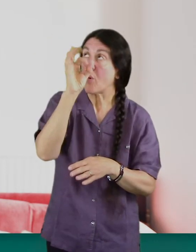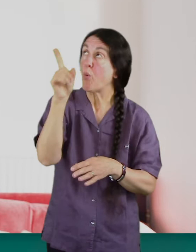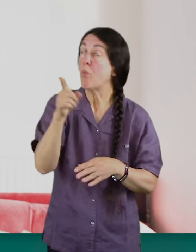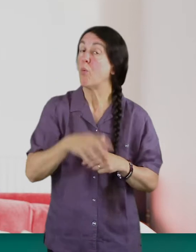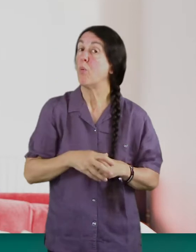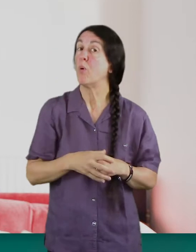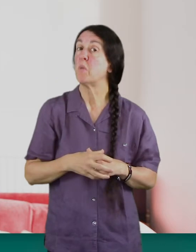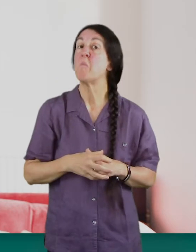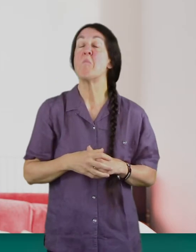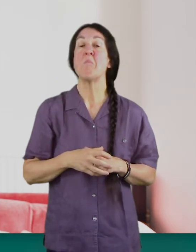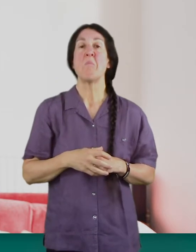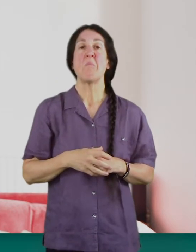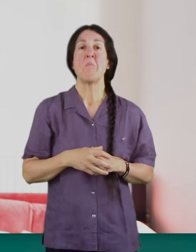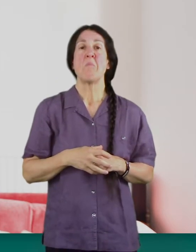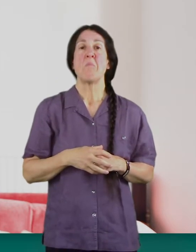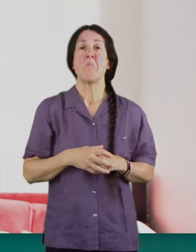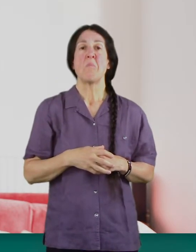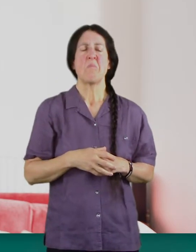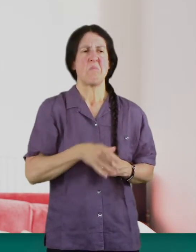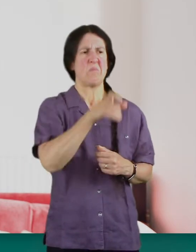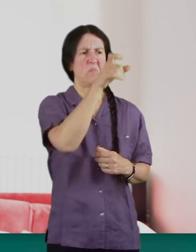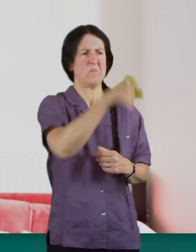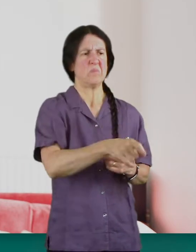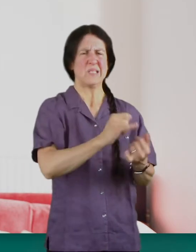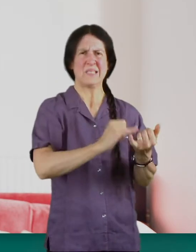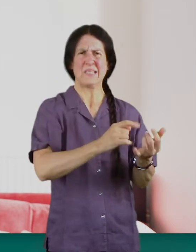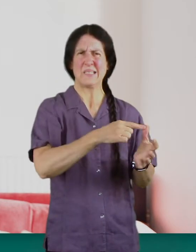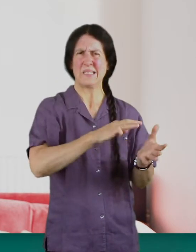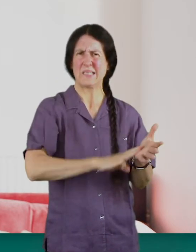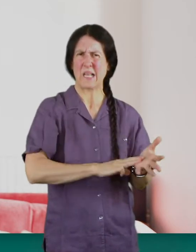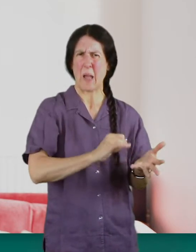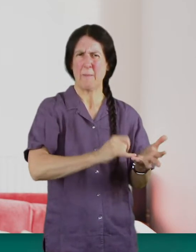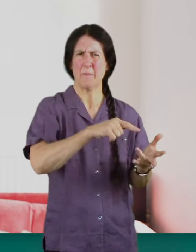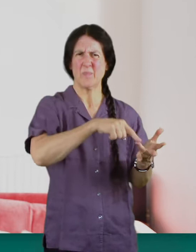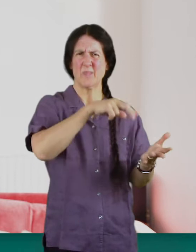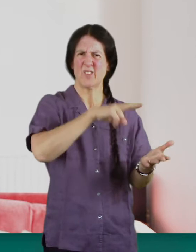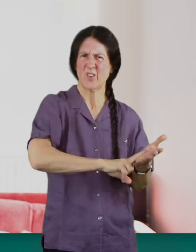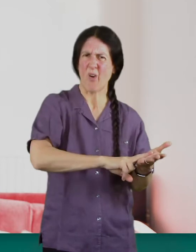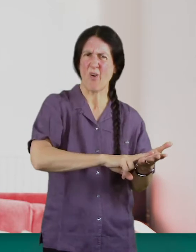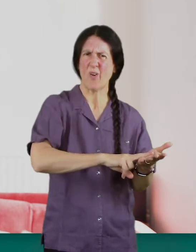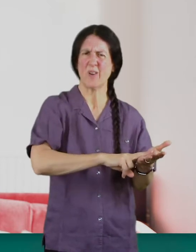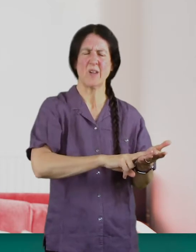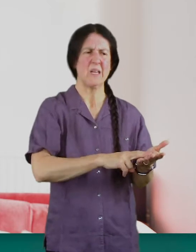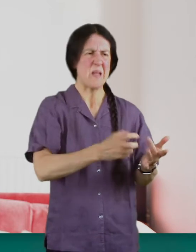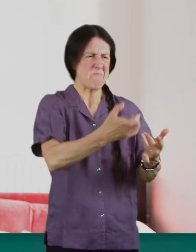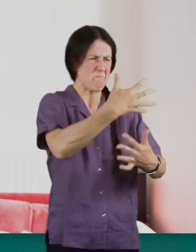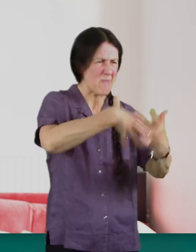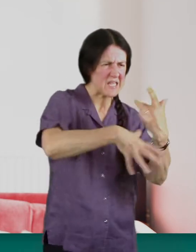of this messy, angry, kind of petty, arrogant,